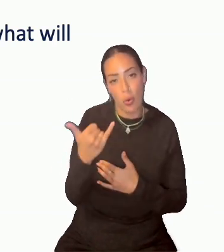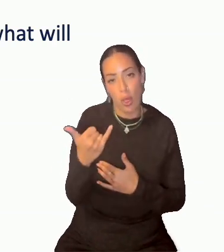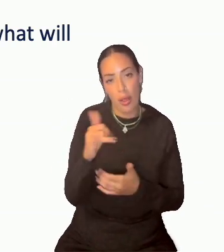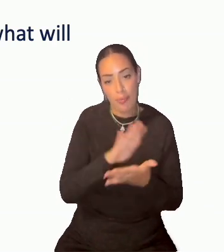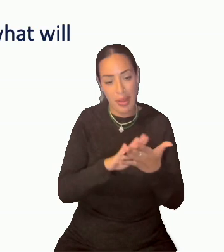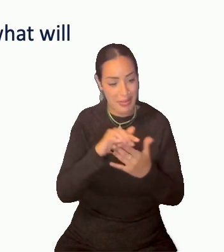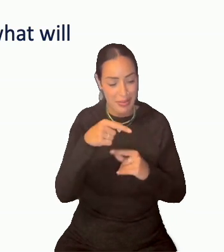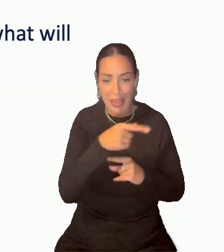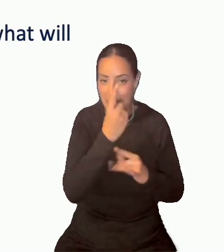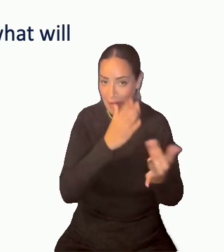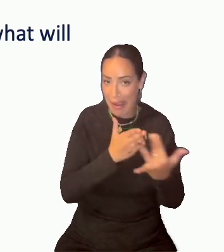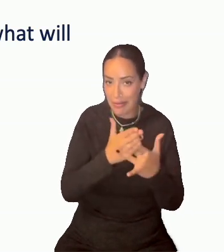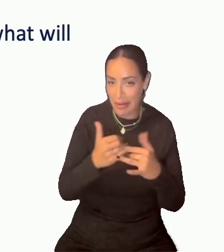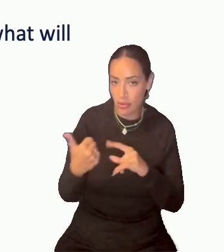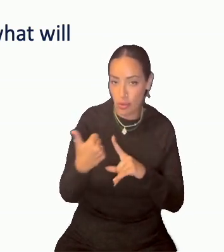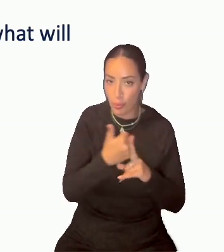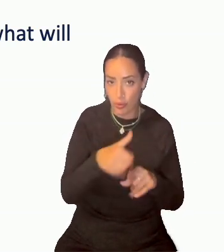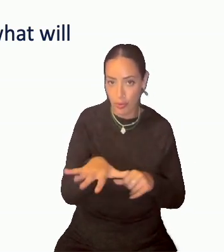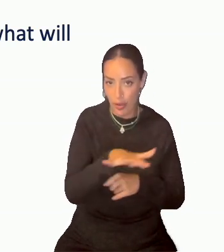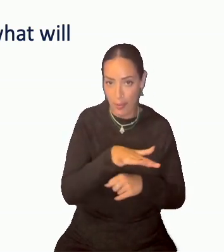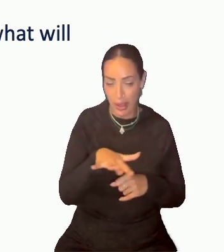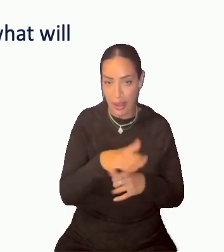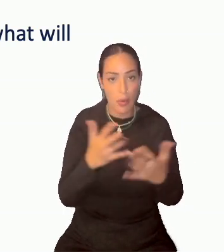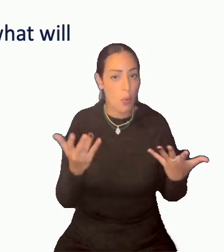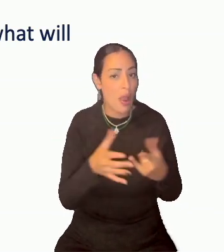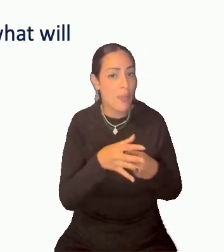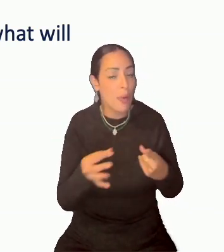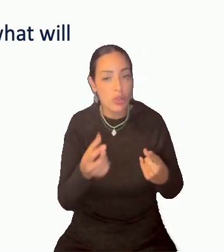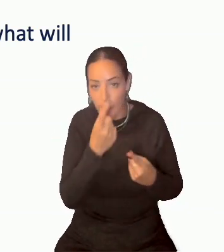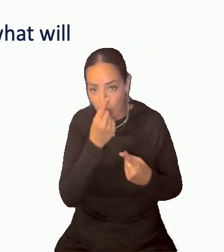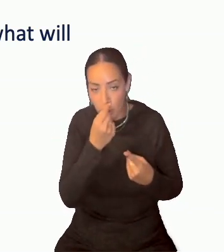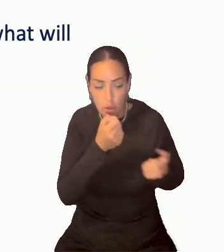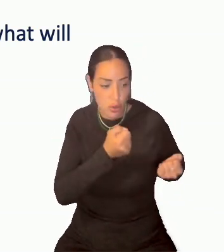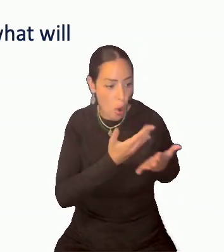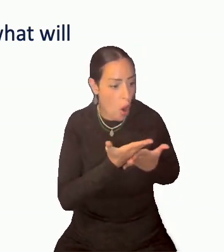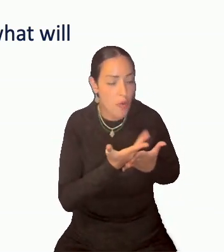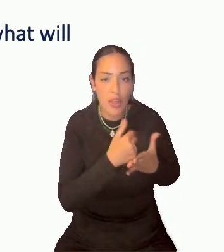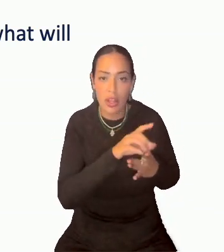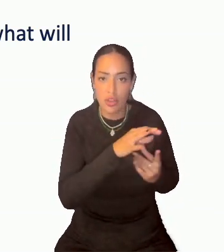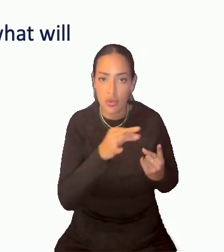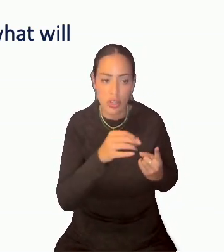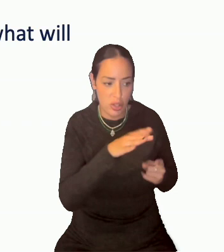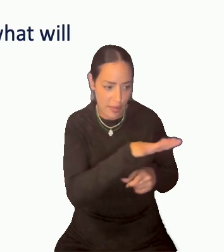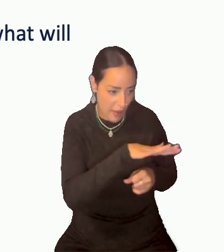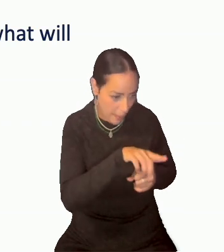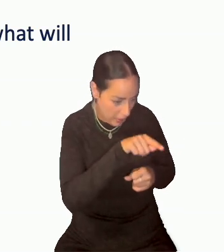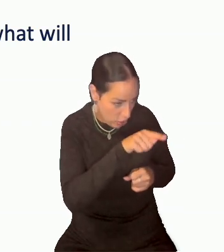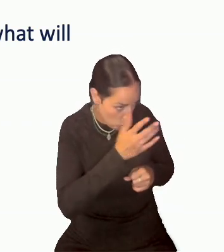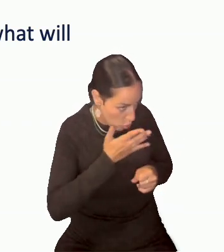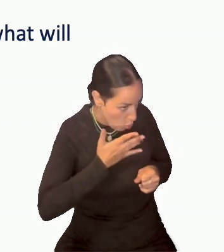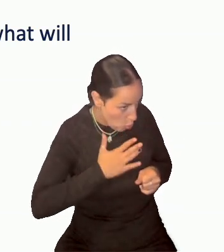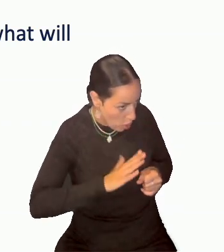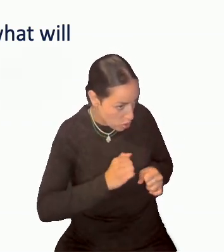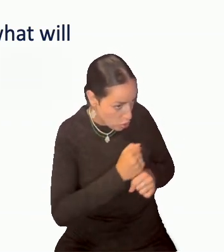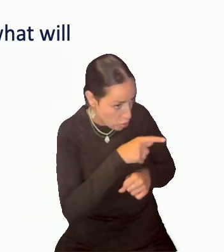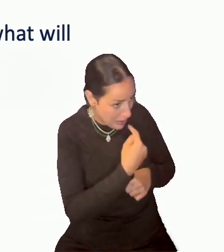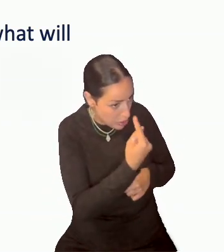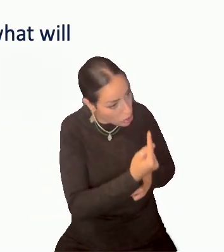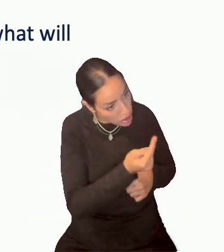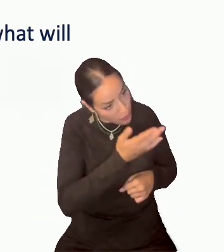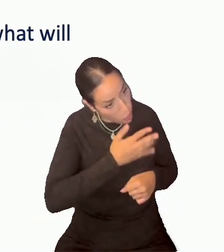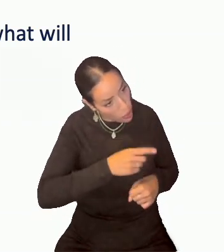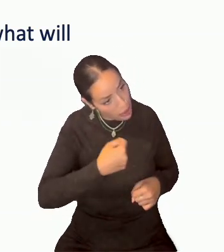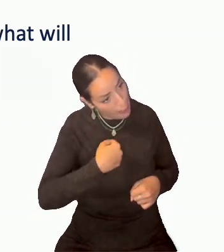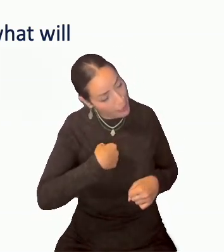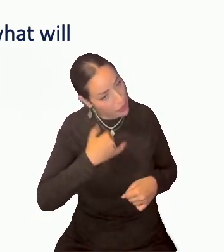call. However, wherever possible, you should be offering a choice to the family member as to whether or not this is something that they may wish to do for